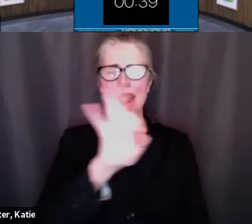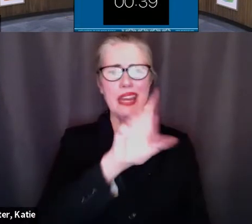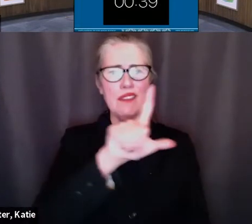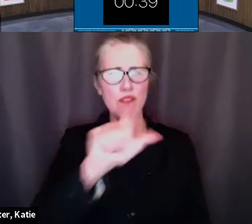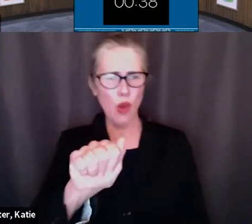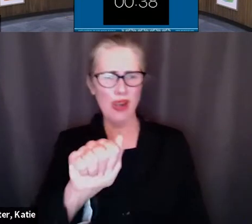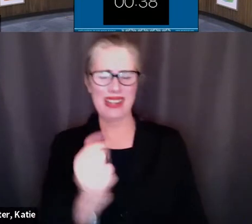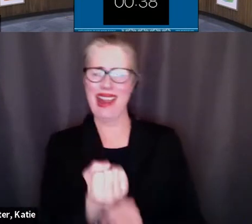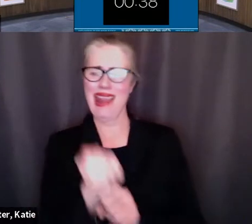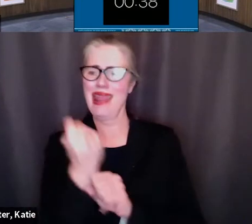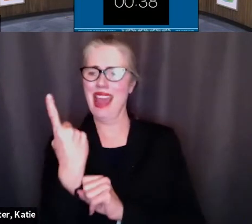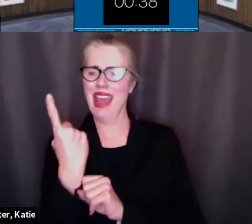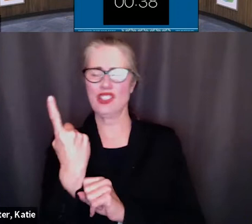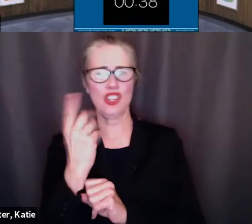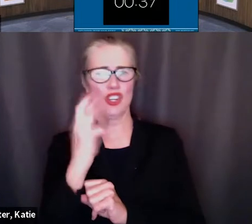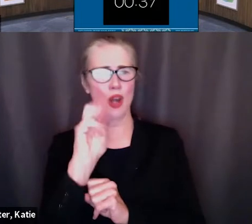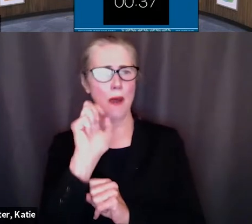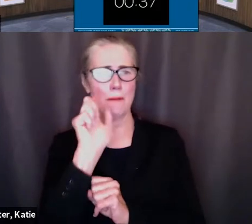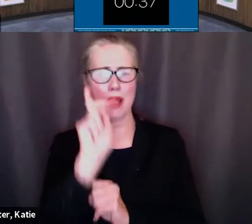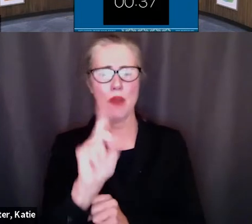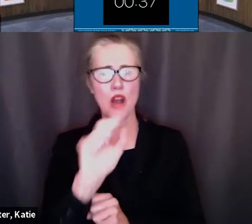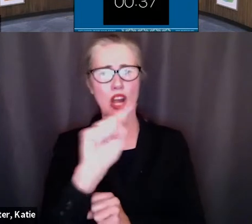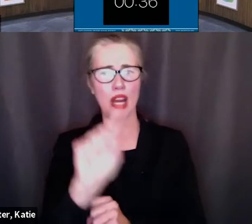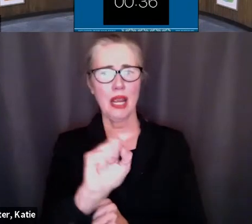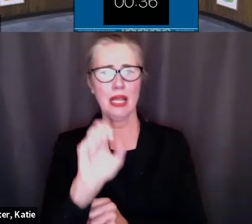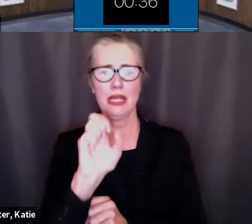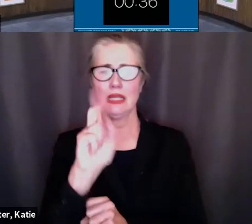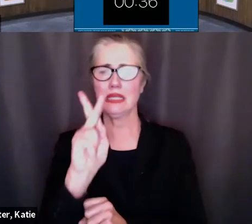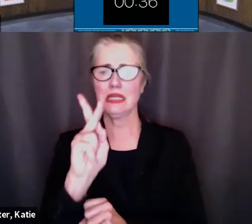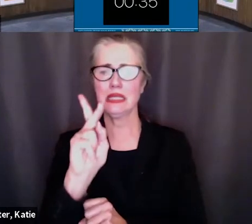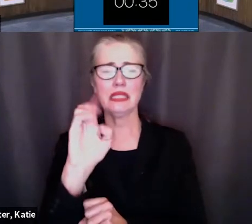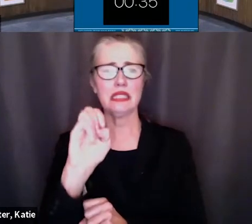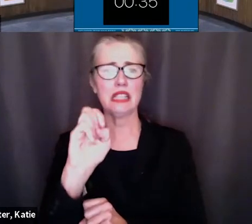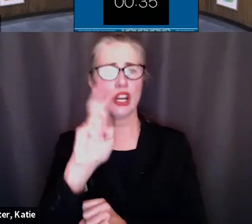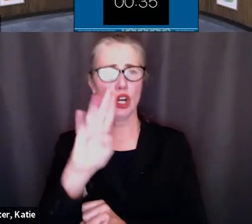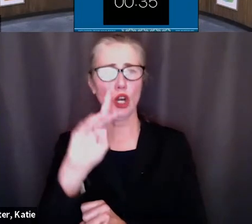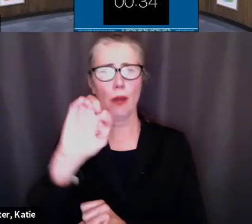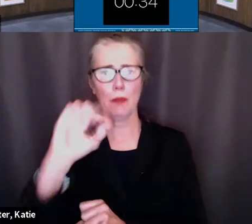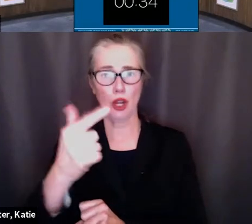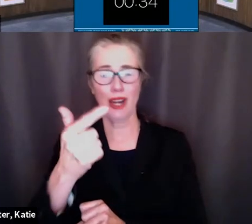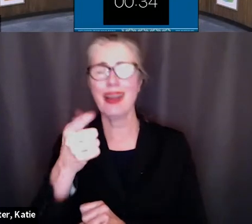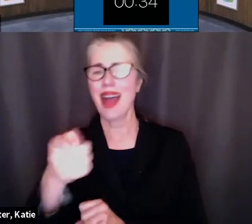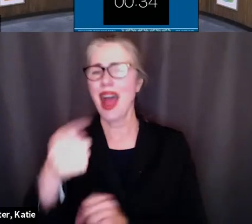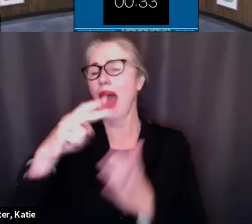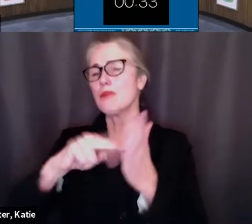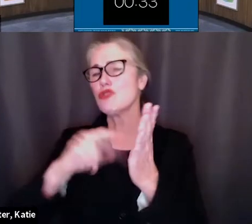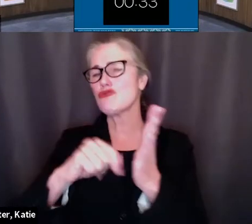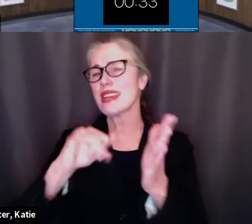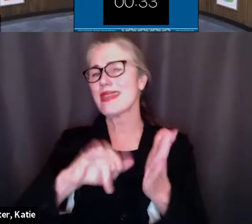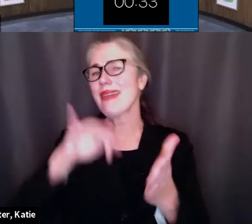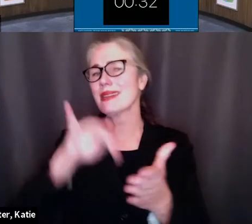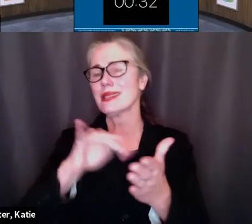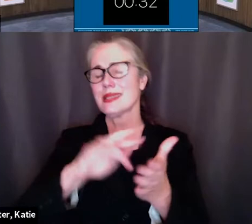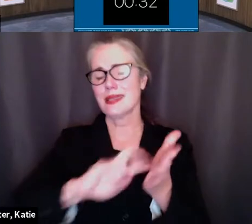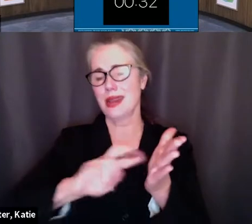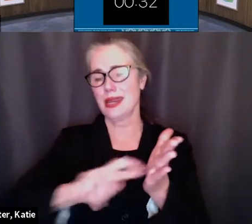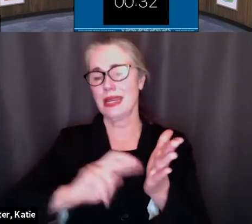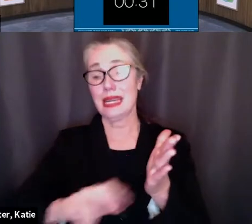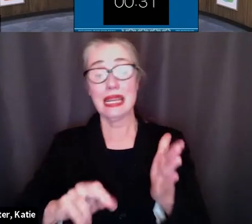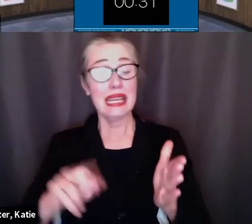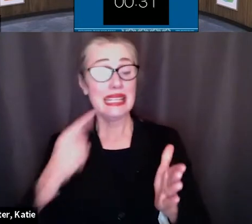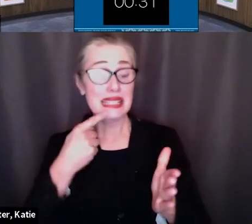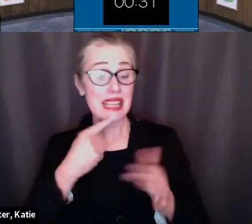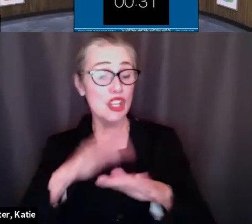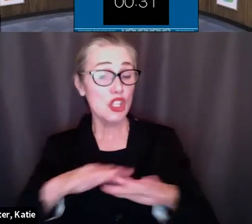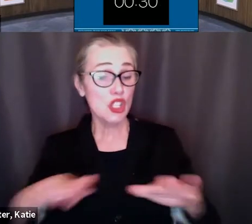to use that there's a study that in fact the study says this i'm going to read it moreover we find that children in